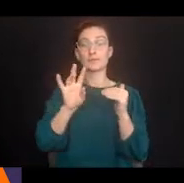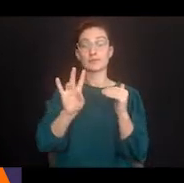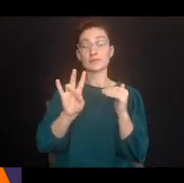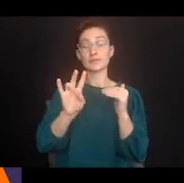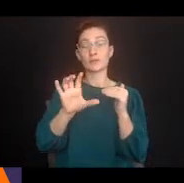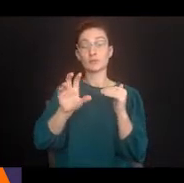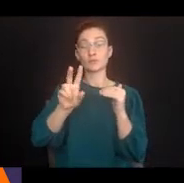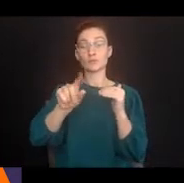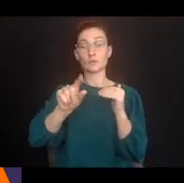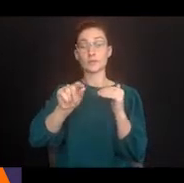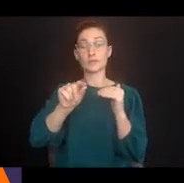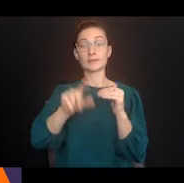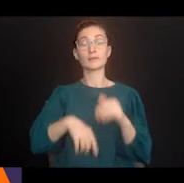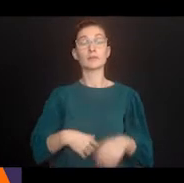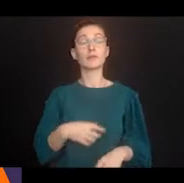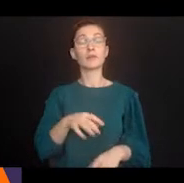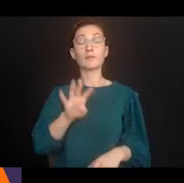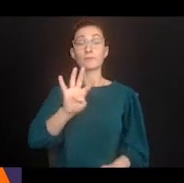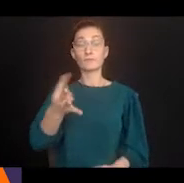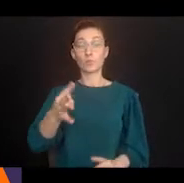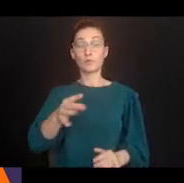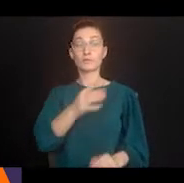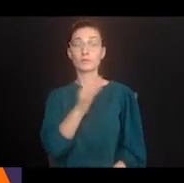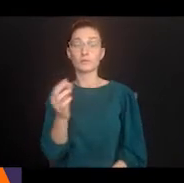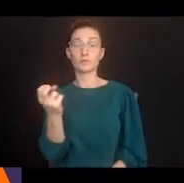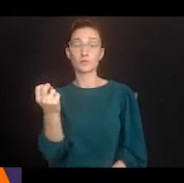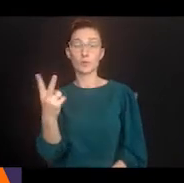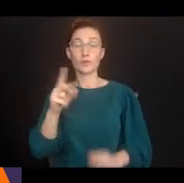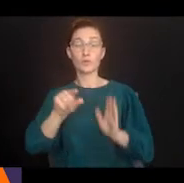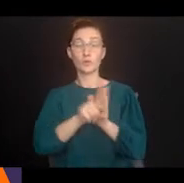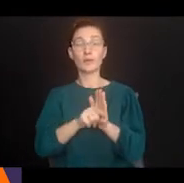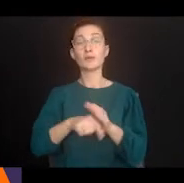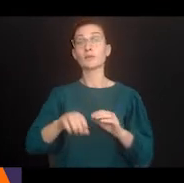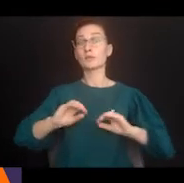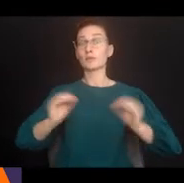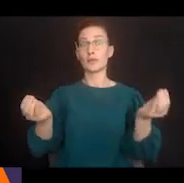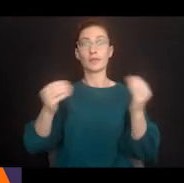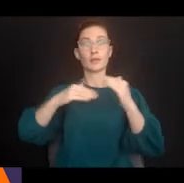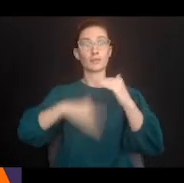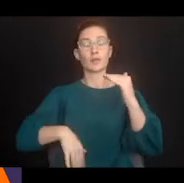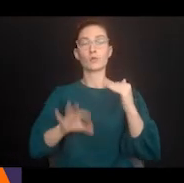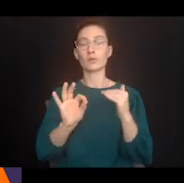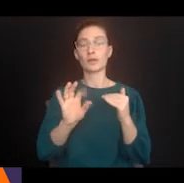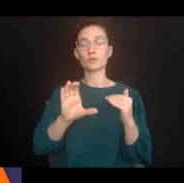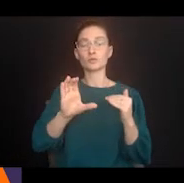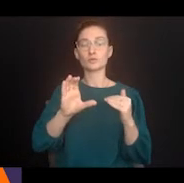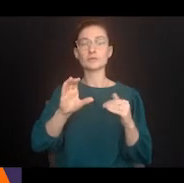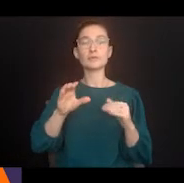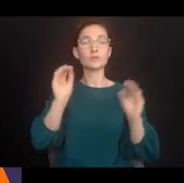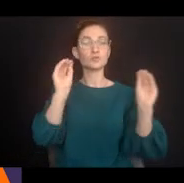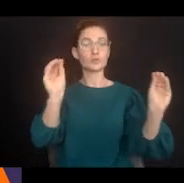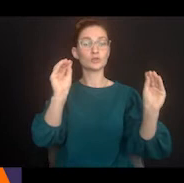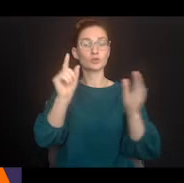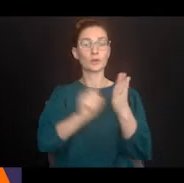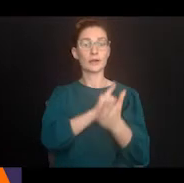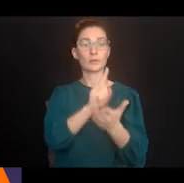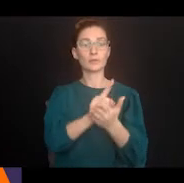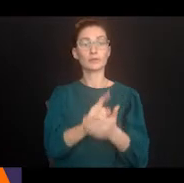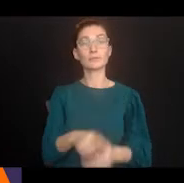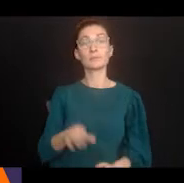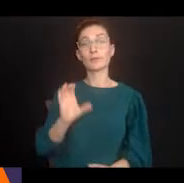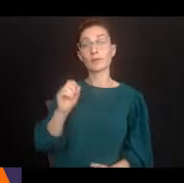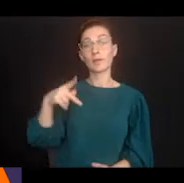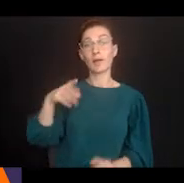for grades 4 through 12, no fewer than 900 total instructional hours. What is compensatory